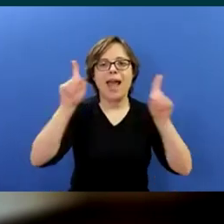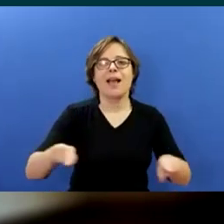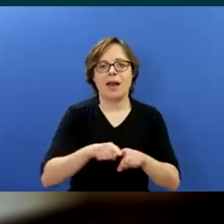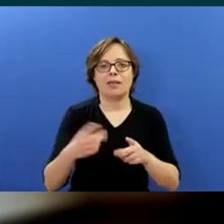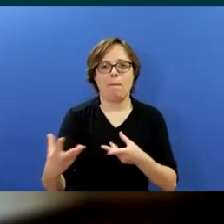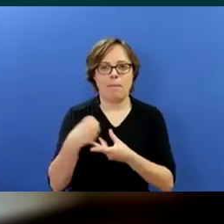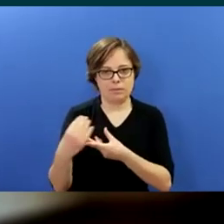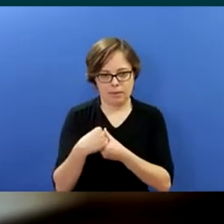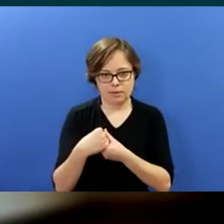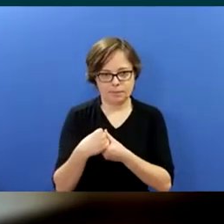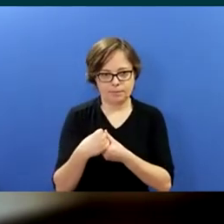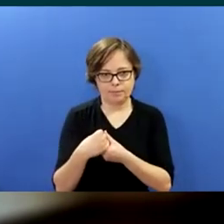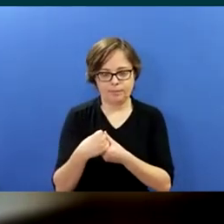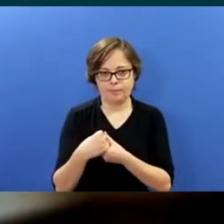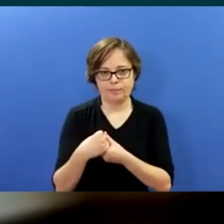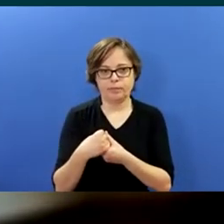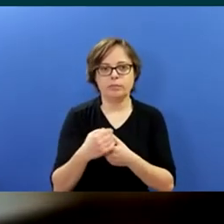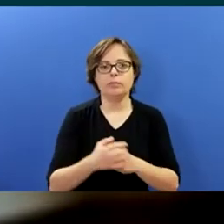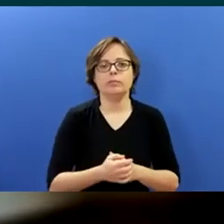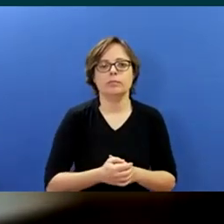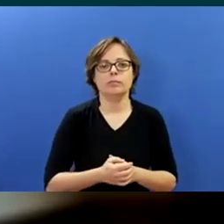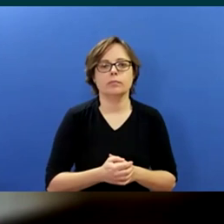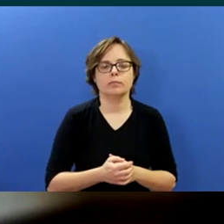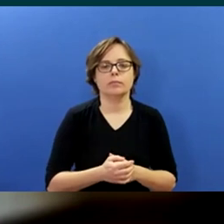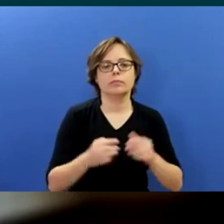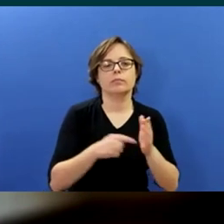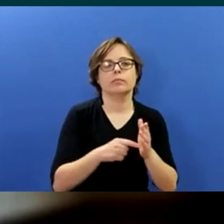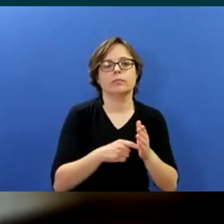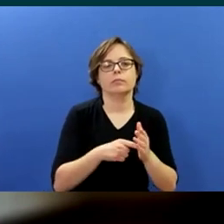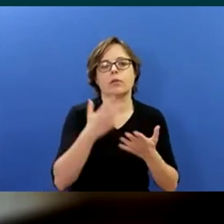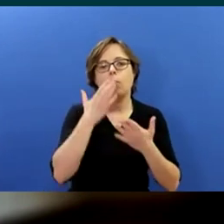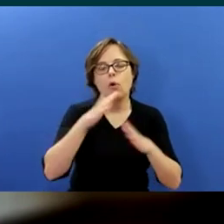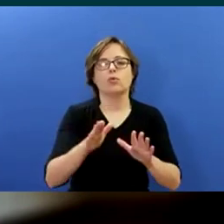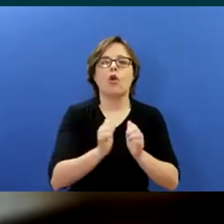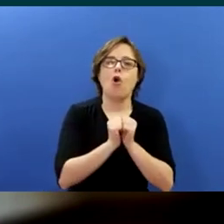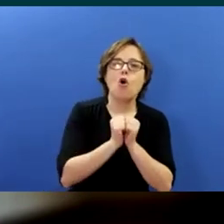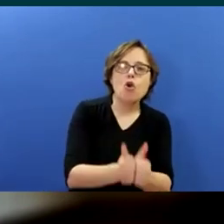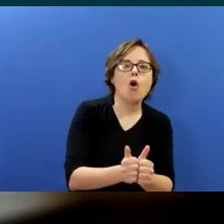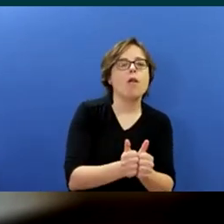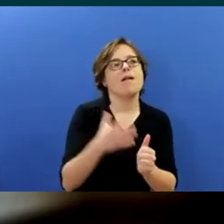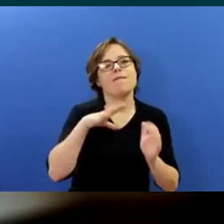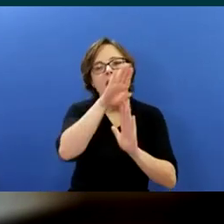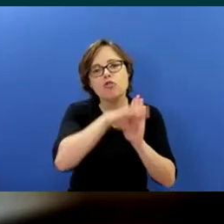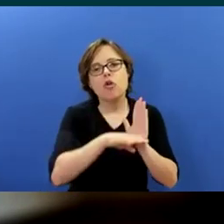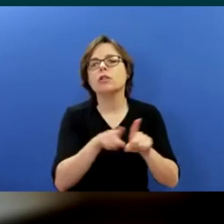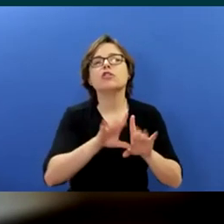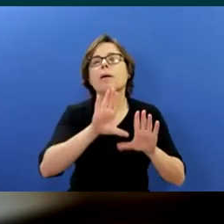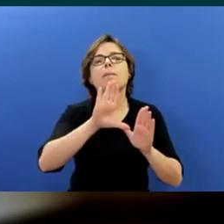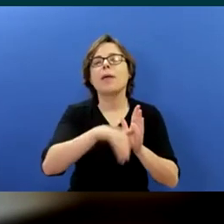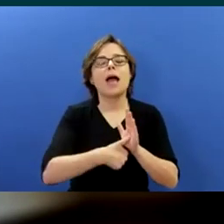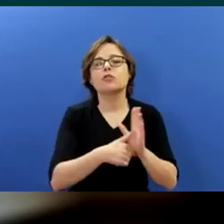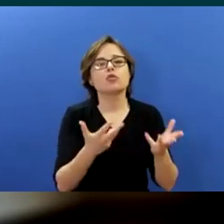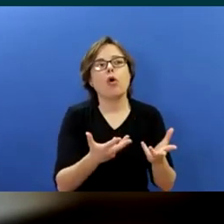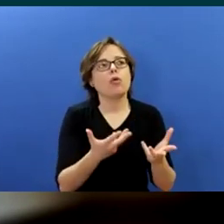the values, the engagements, and some practical guidelines on public participation. Then we